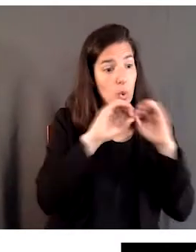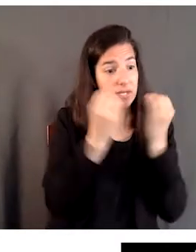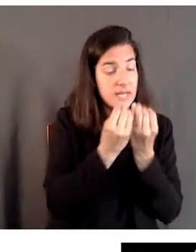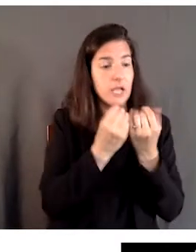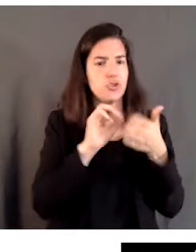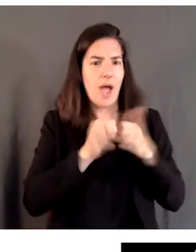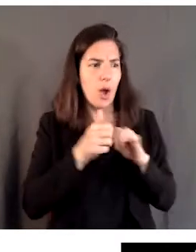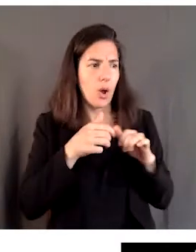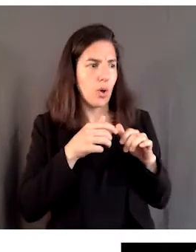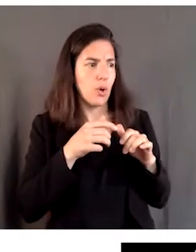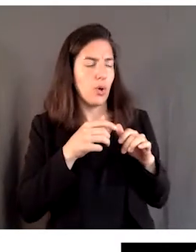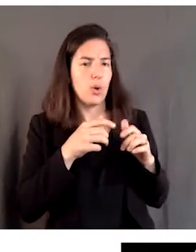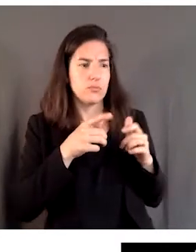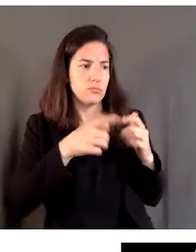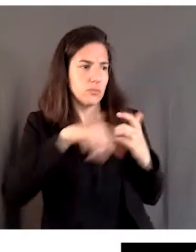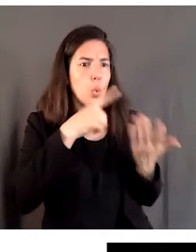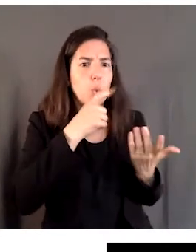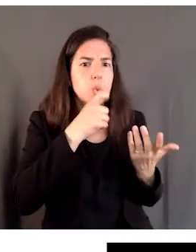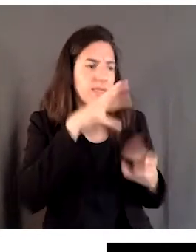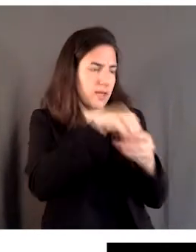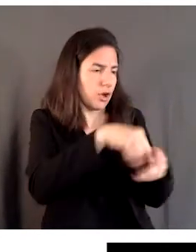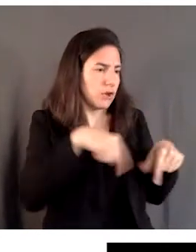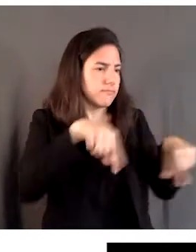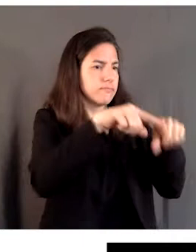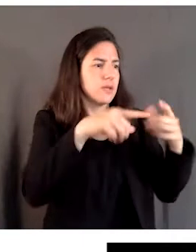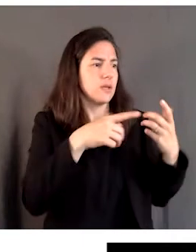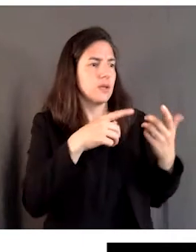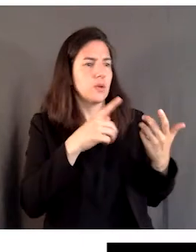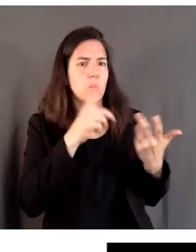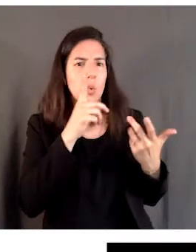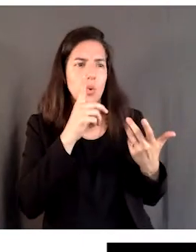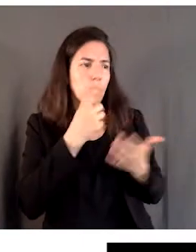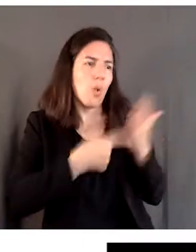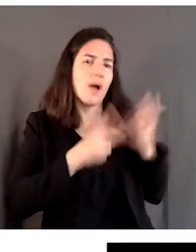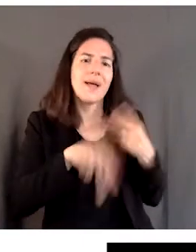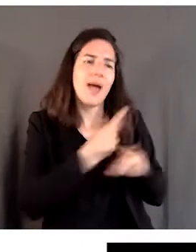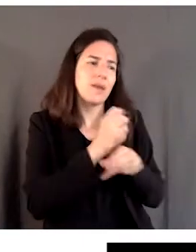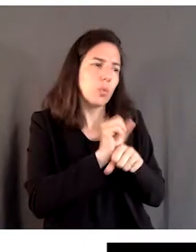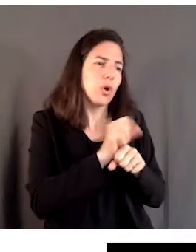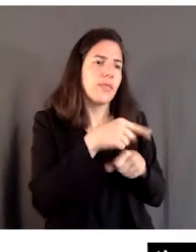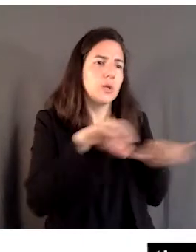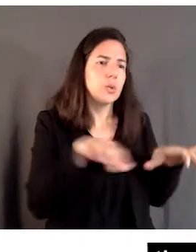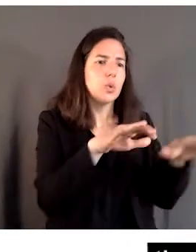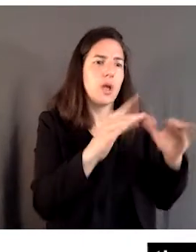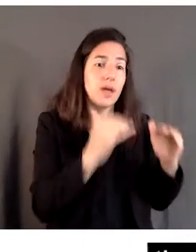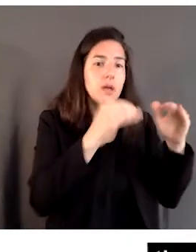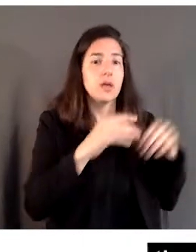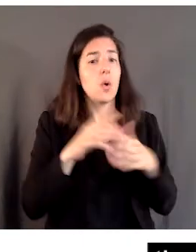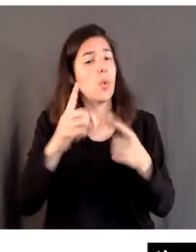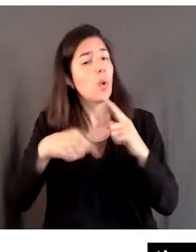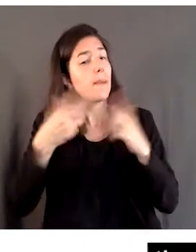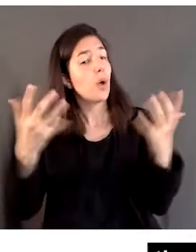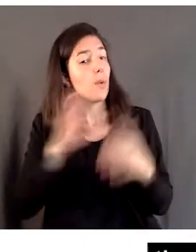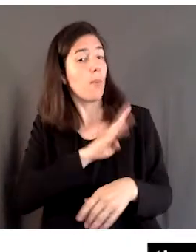board. Who is on your board? Is your board representative? Does your board understand? And then a few other